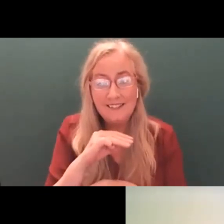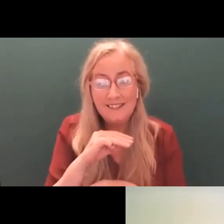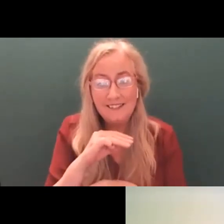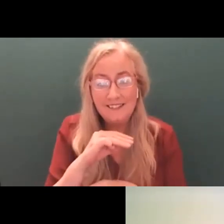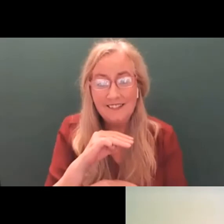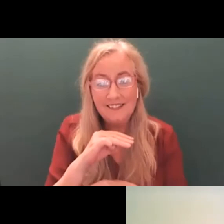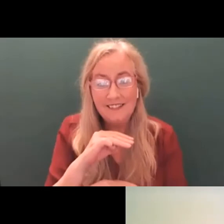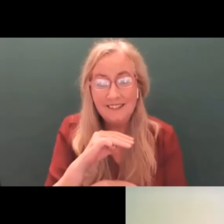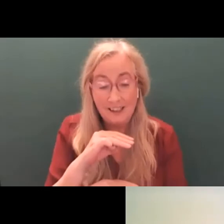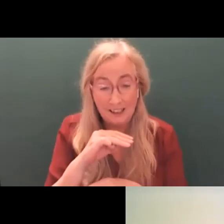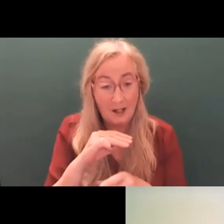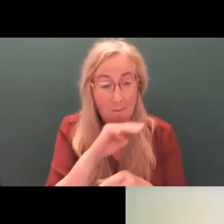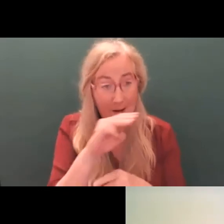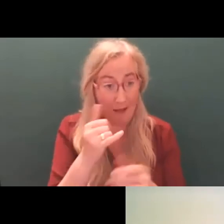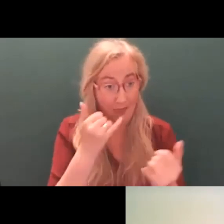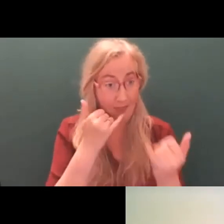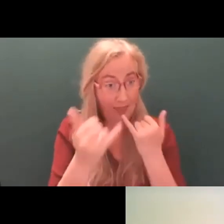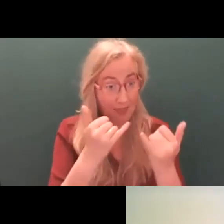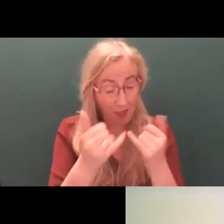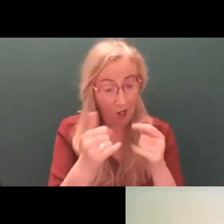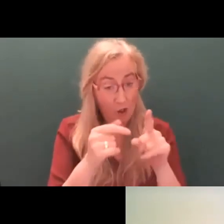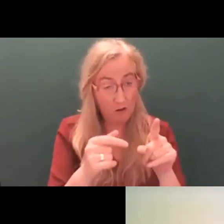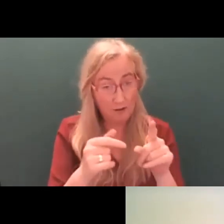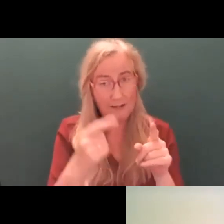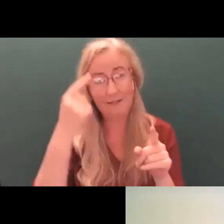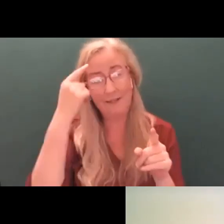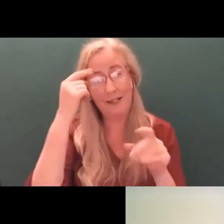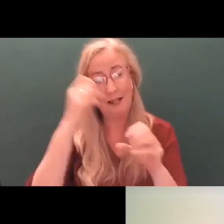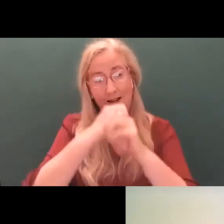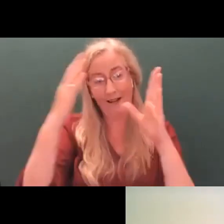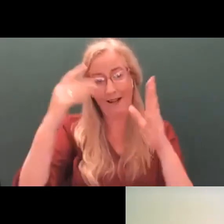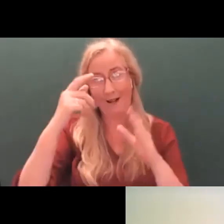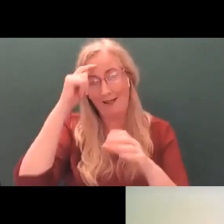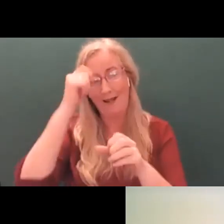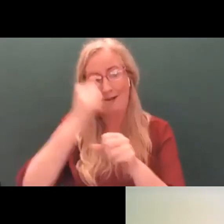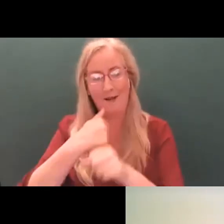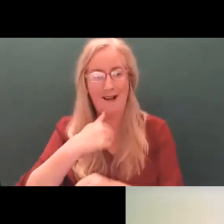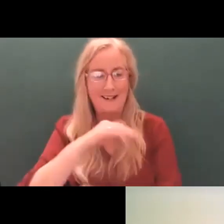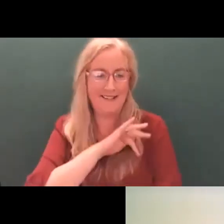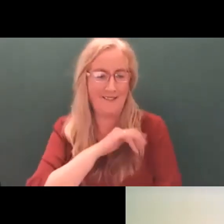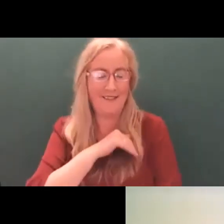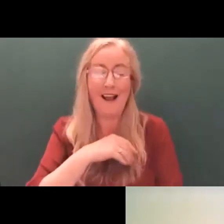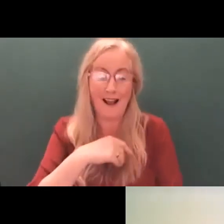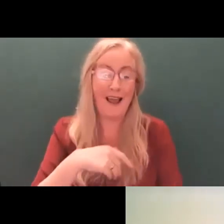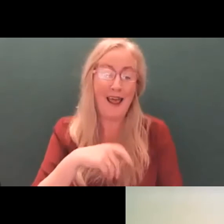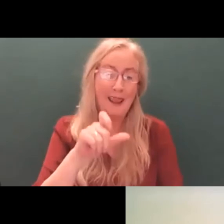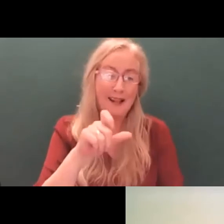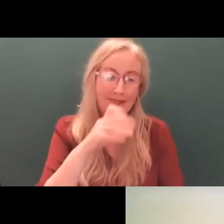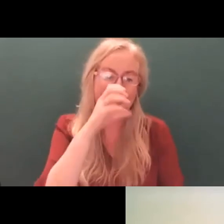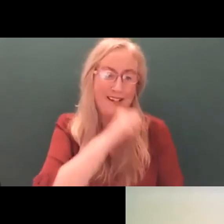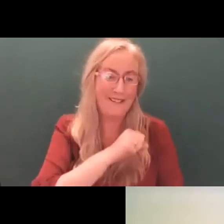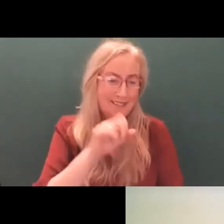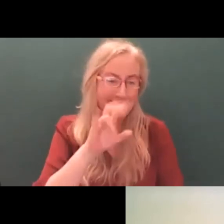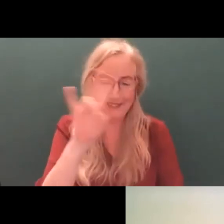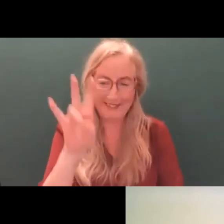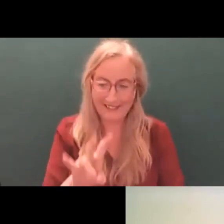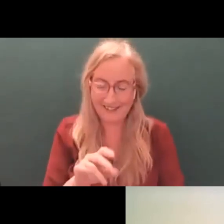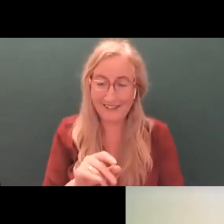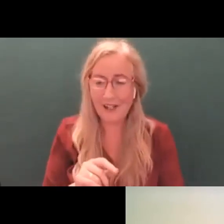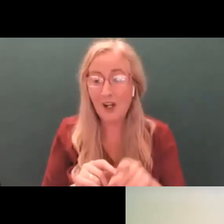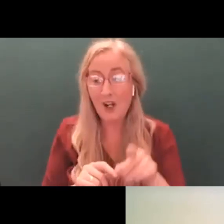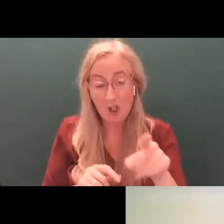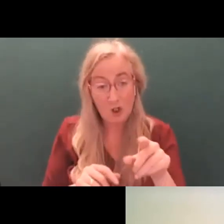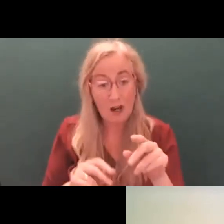sitting trying to follow the instructions? I'm thinking of myself here, of course. It's a purely selfish question. That if we're